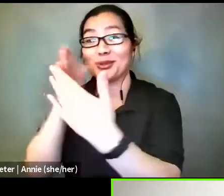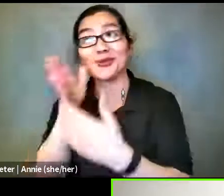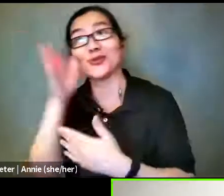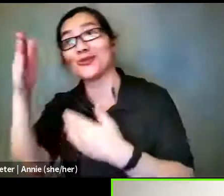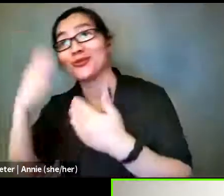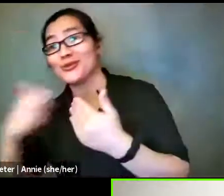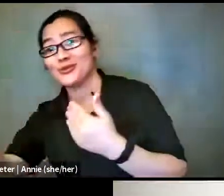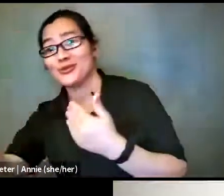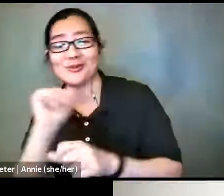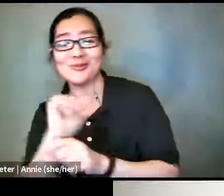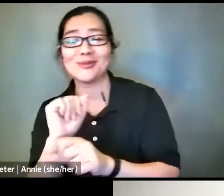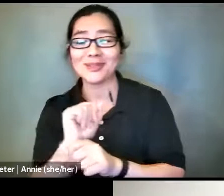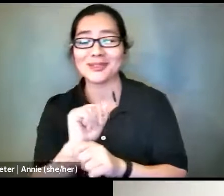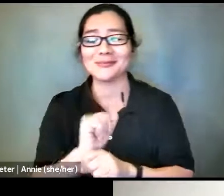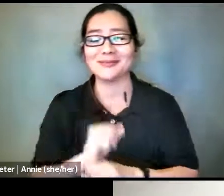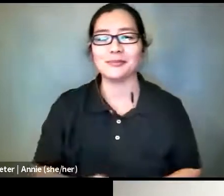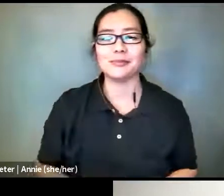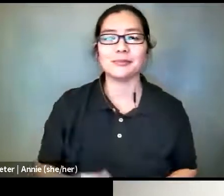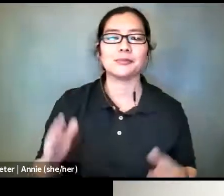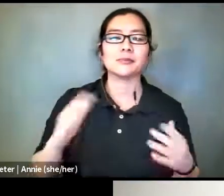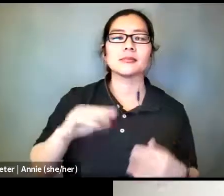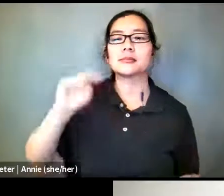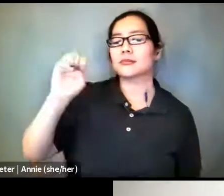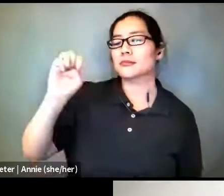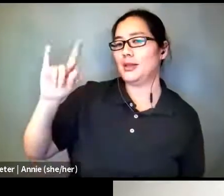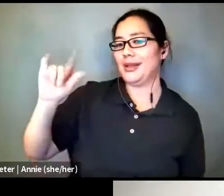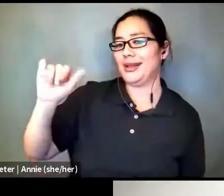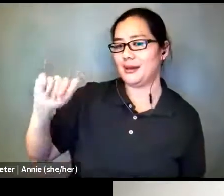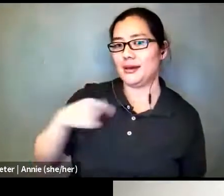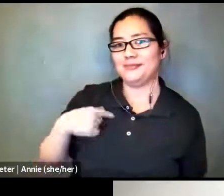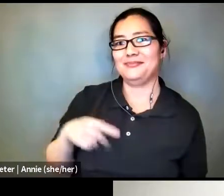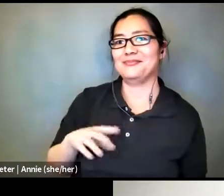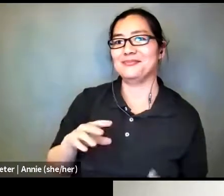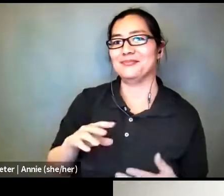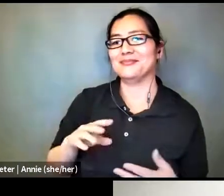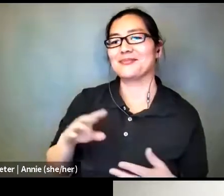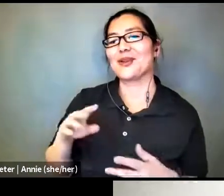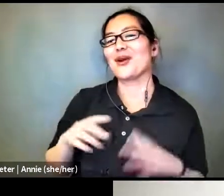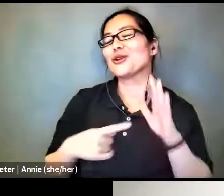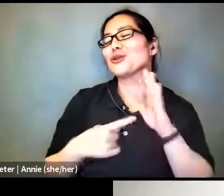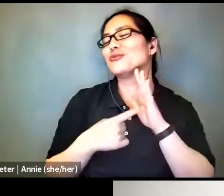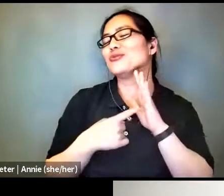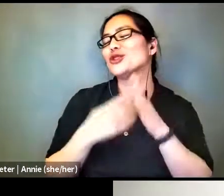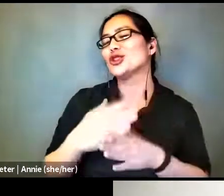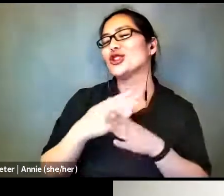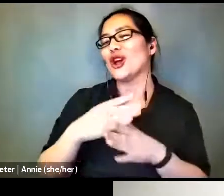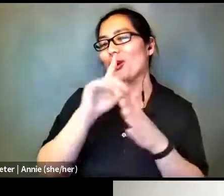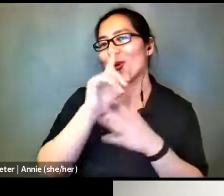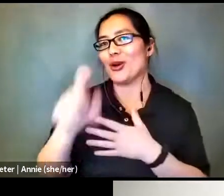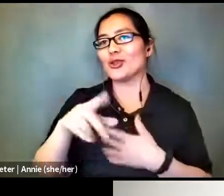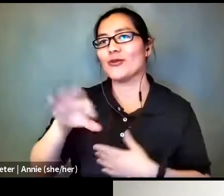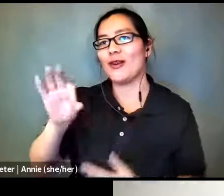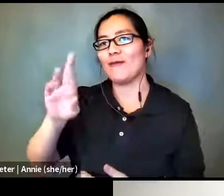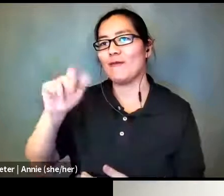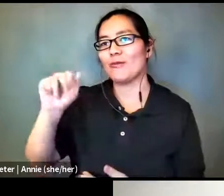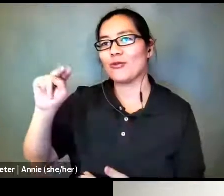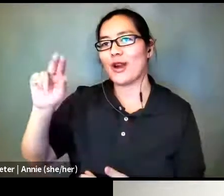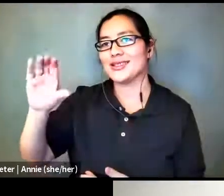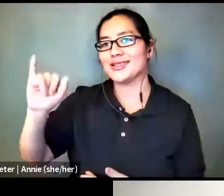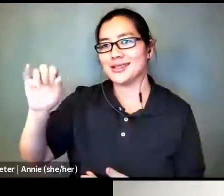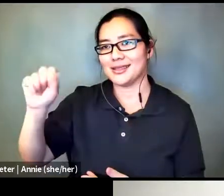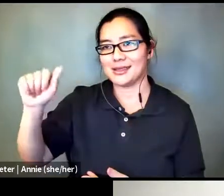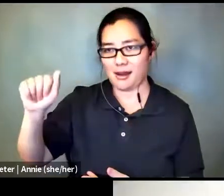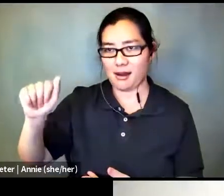Awesome. I'm going to jump into a question here from Francisca. How do we address the